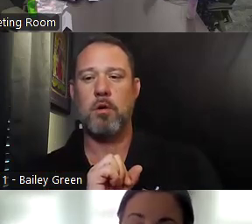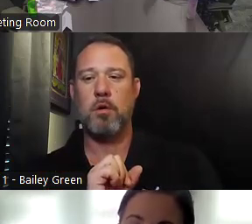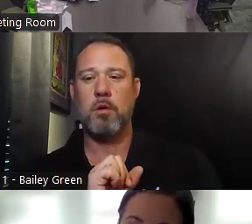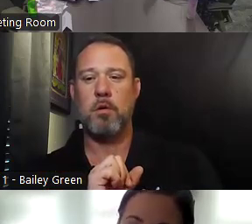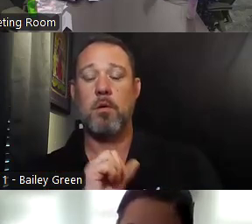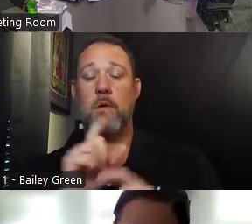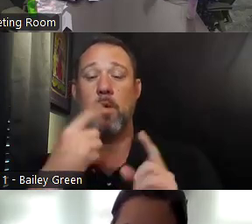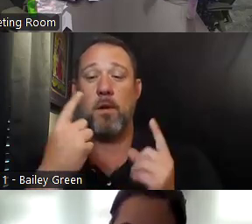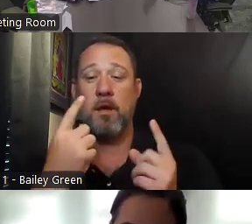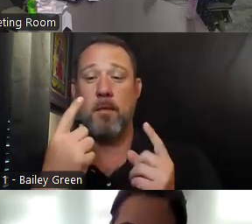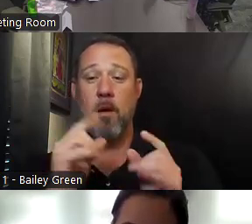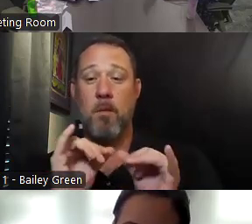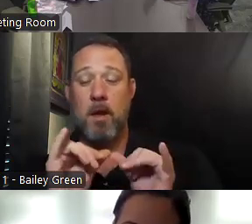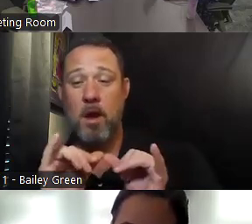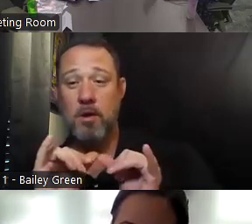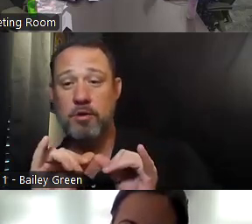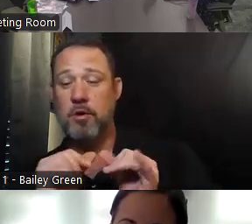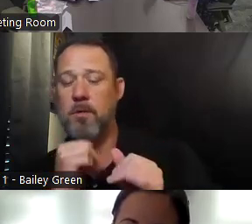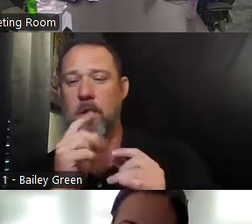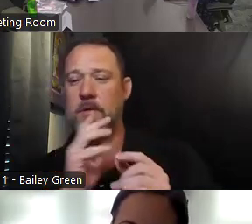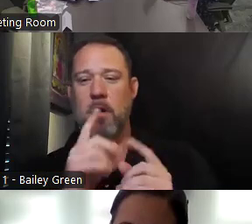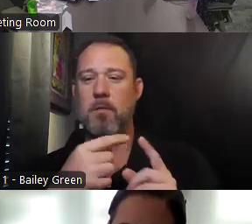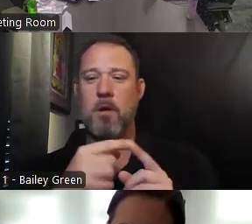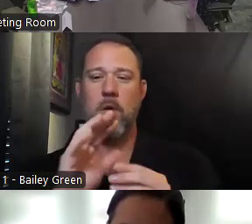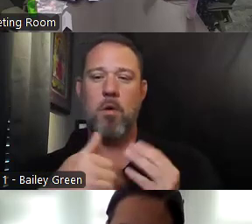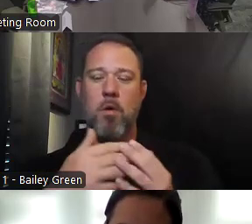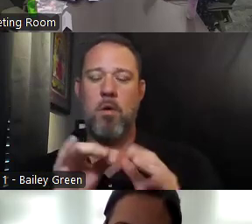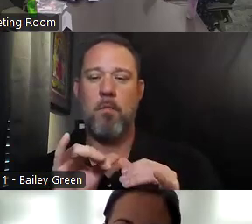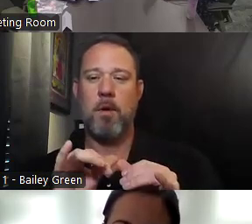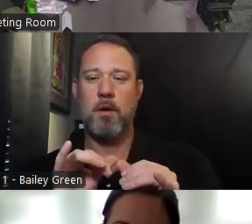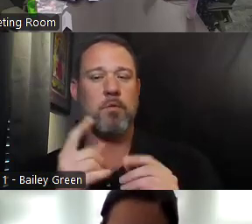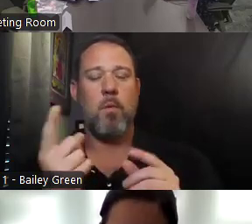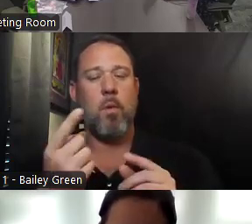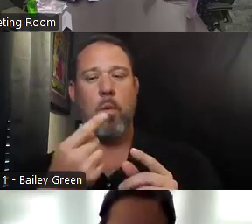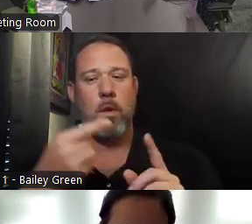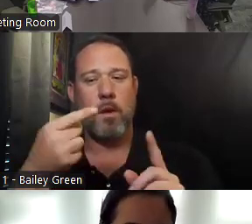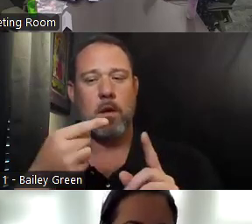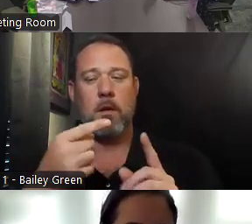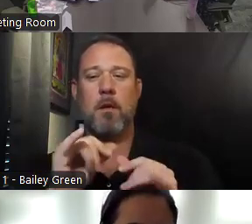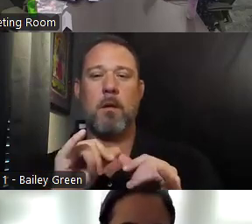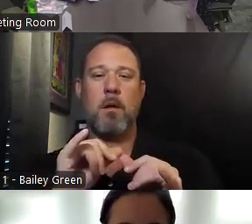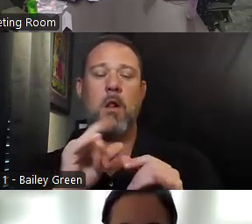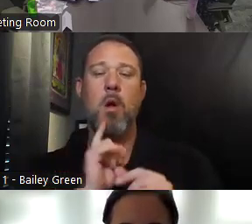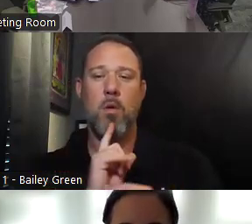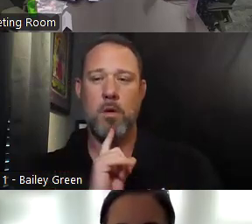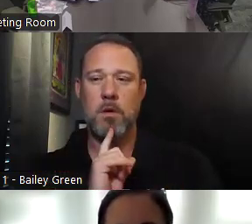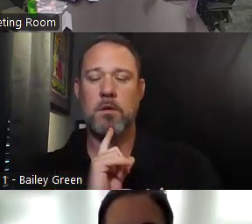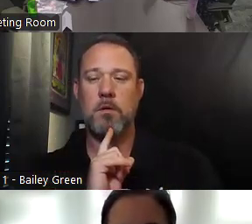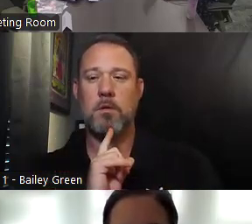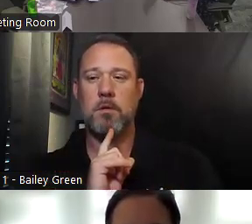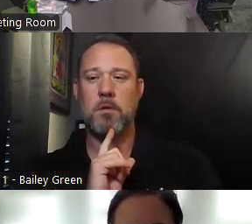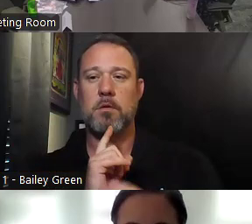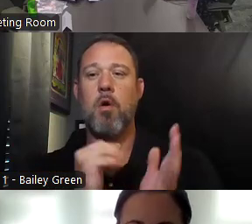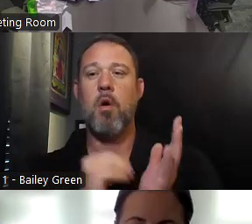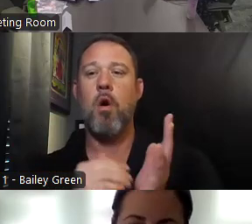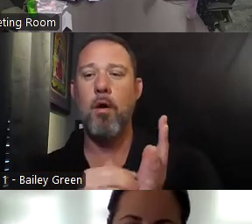When we think about measurement, and I'm not talking about all measurement, I'm going to focus just on loneliness for the purposes of this talk. There's often